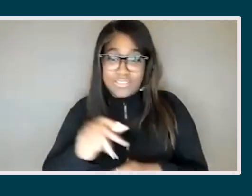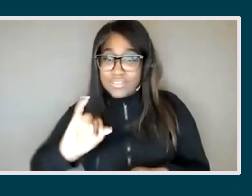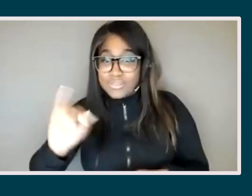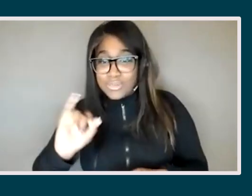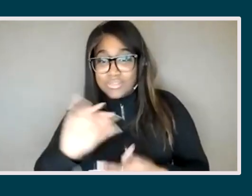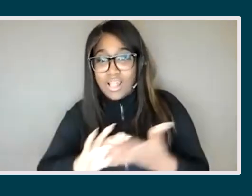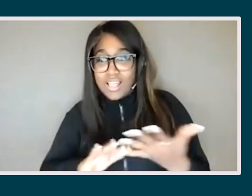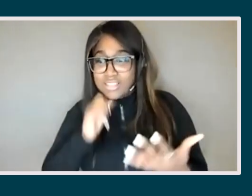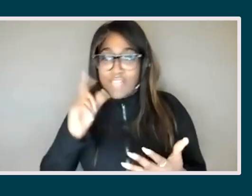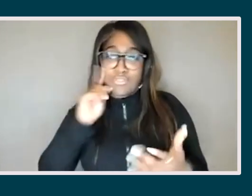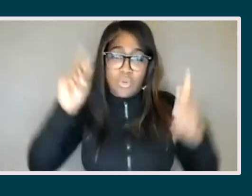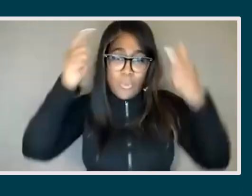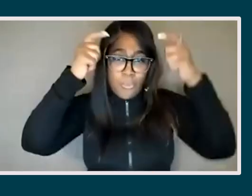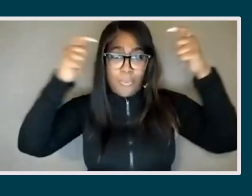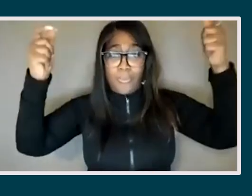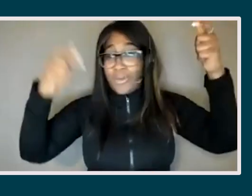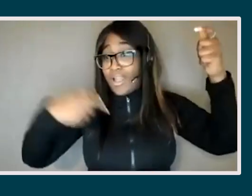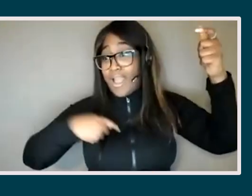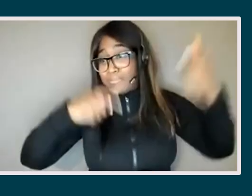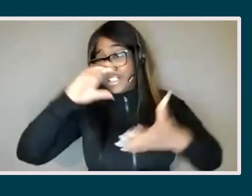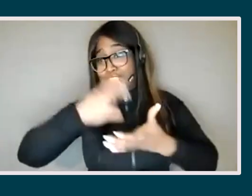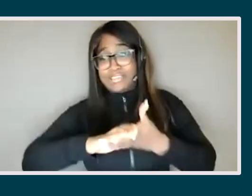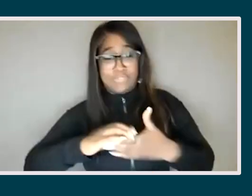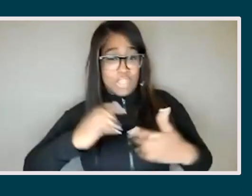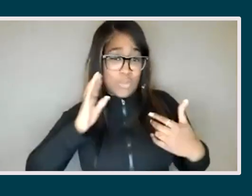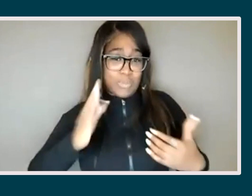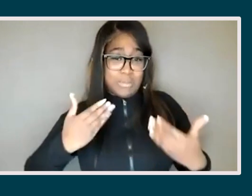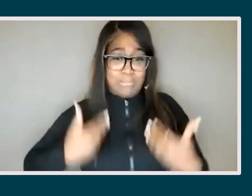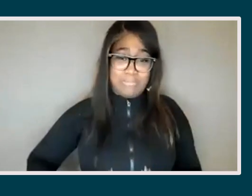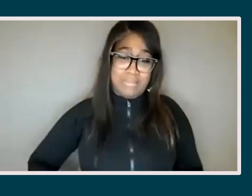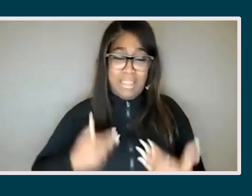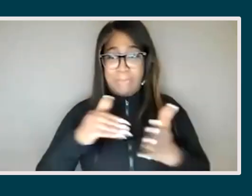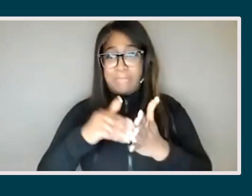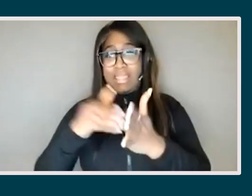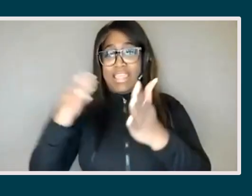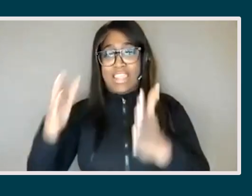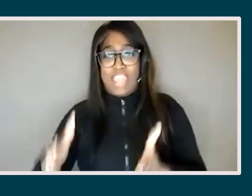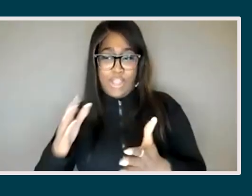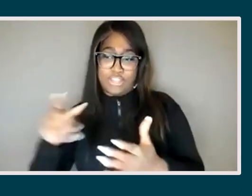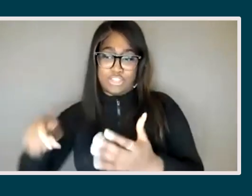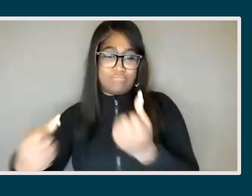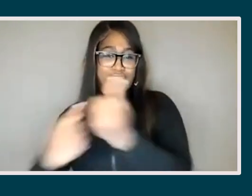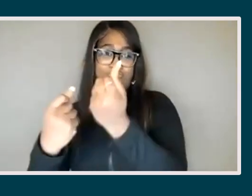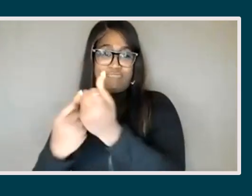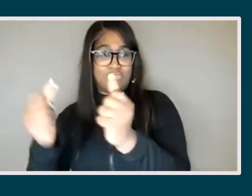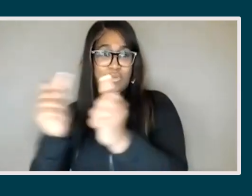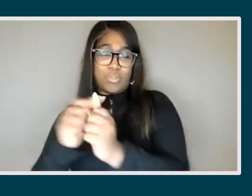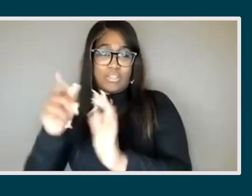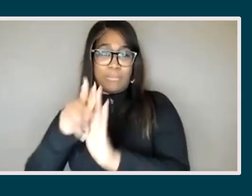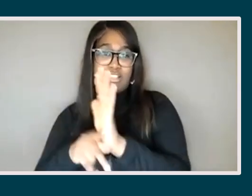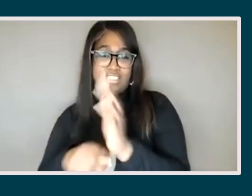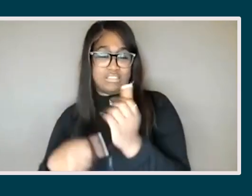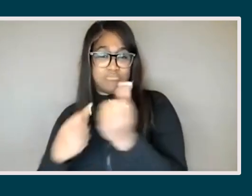self that you start to actually believe this is going to be most of your experience of life. And so side with the policies that would be good